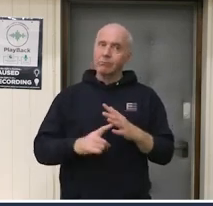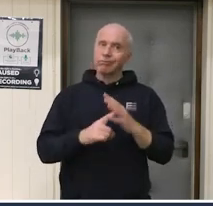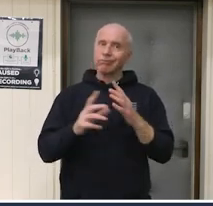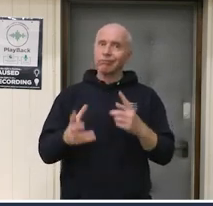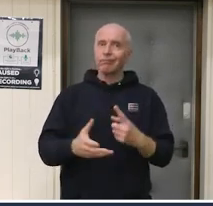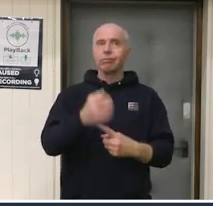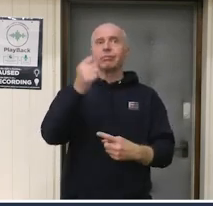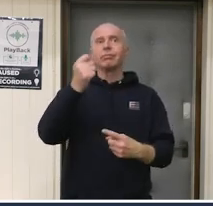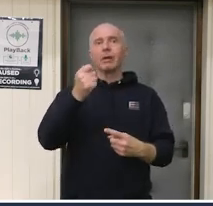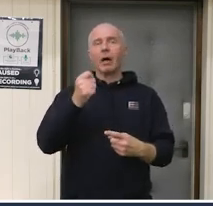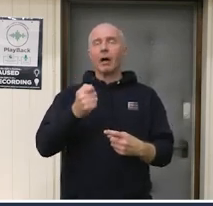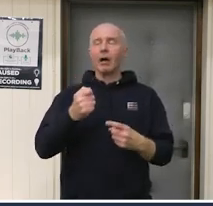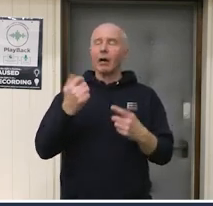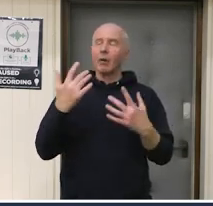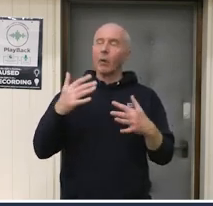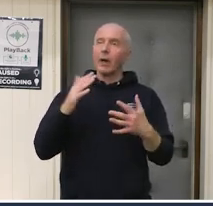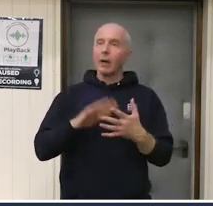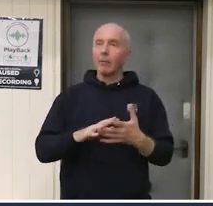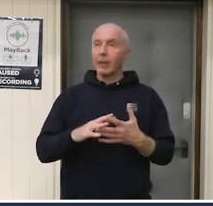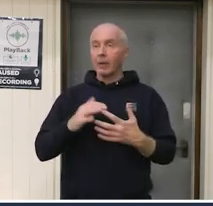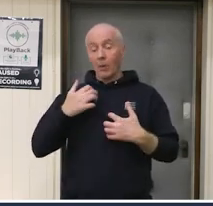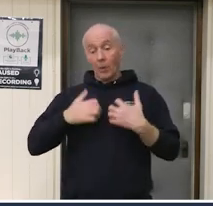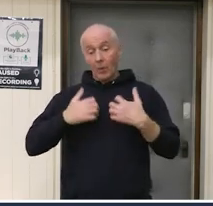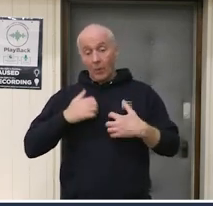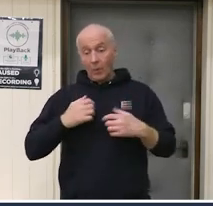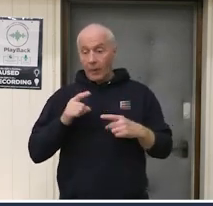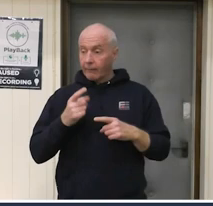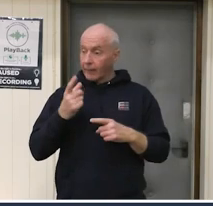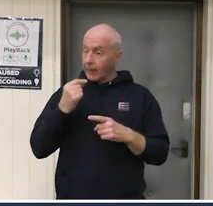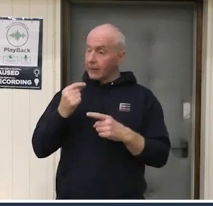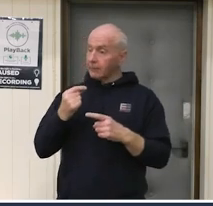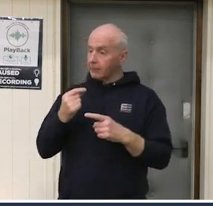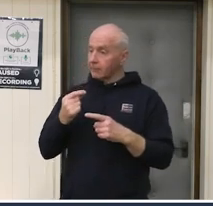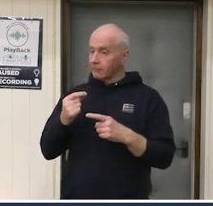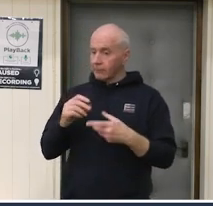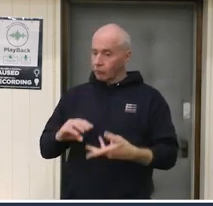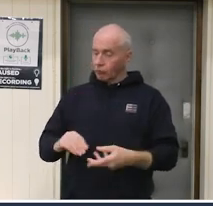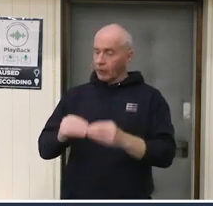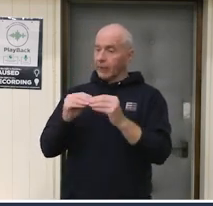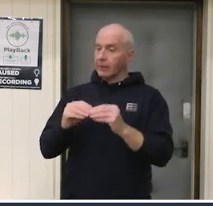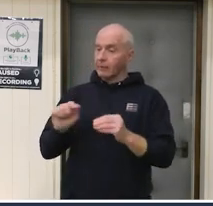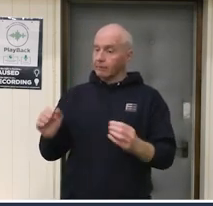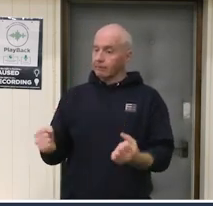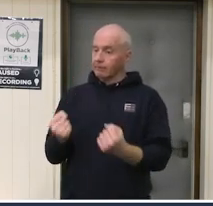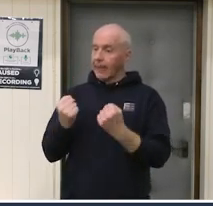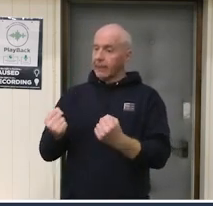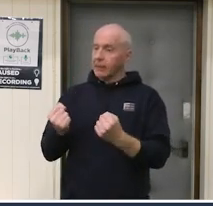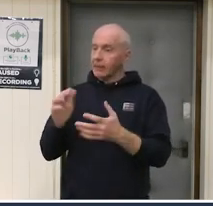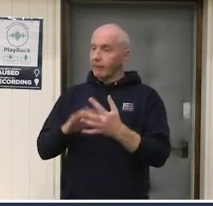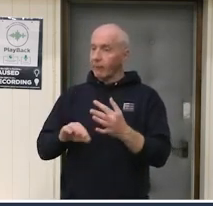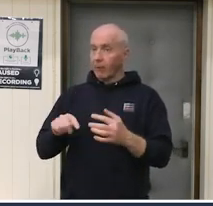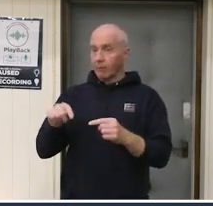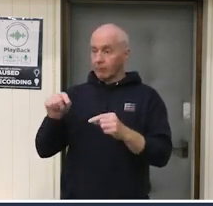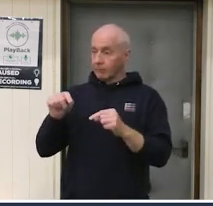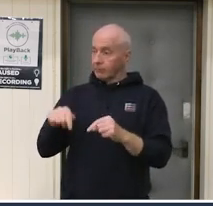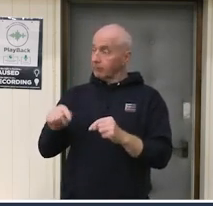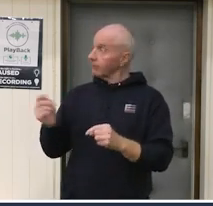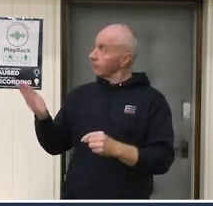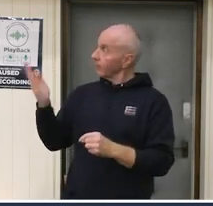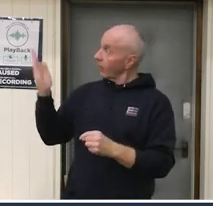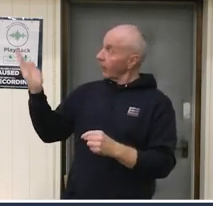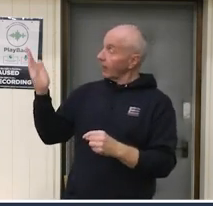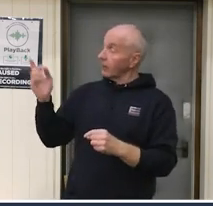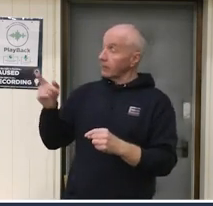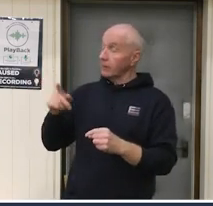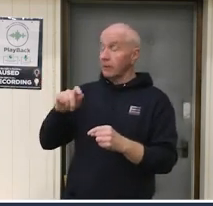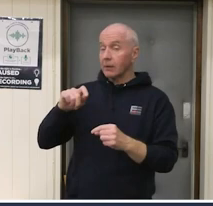it would be very exciting if we could have this as an energy source, simply because it is very efficient in terms of the amount of energy that you